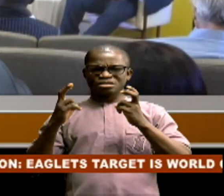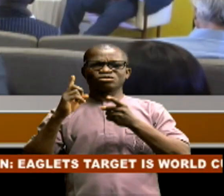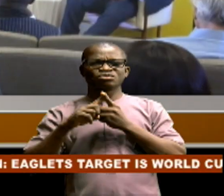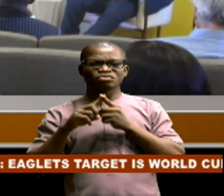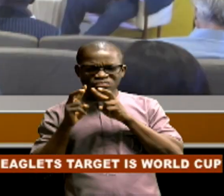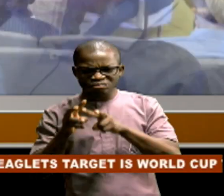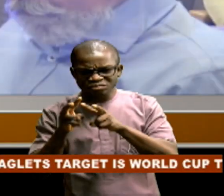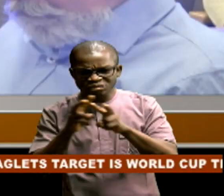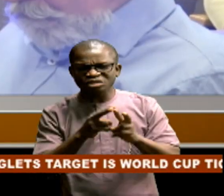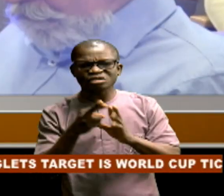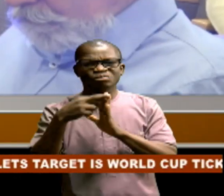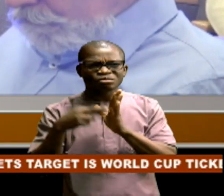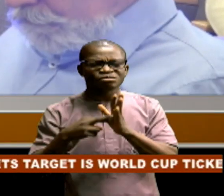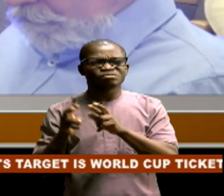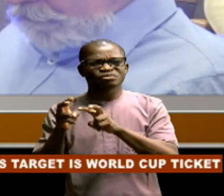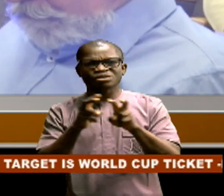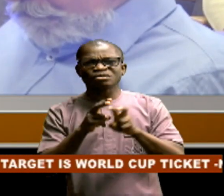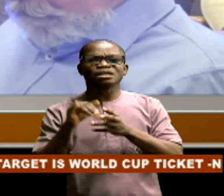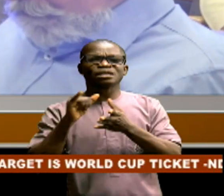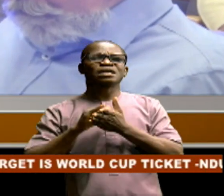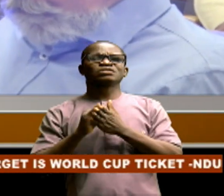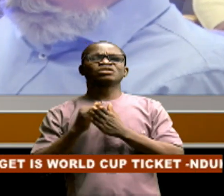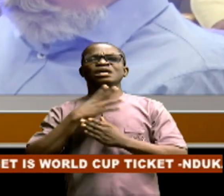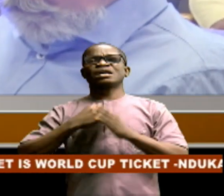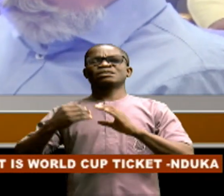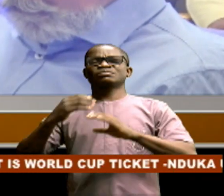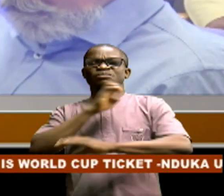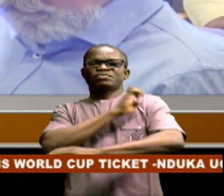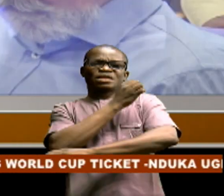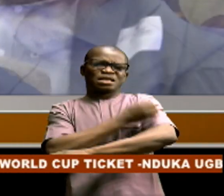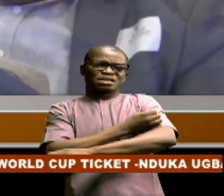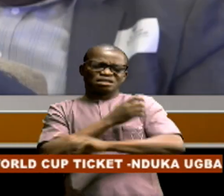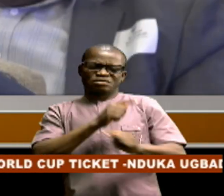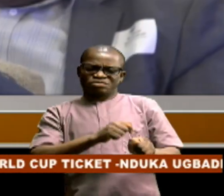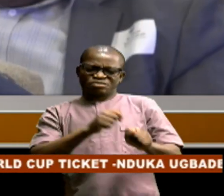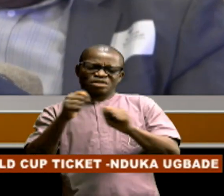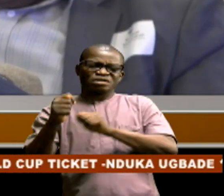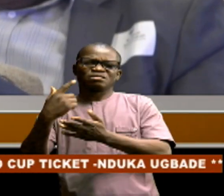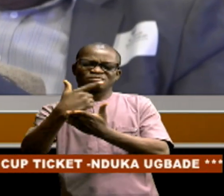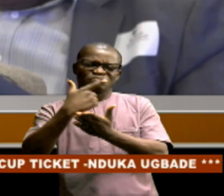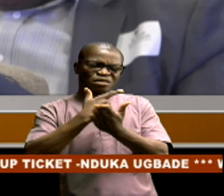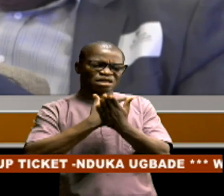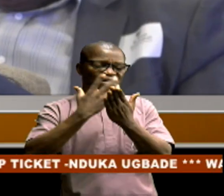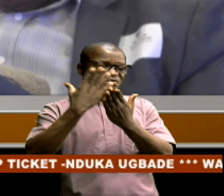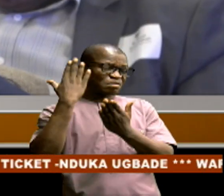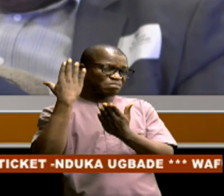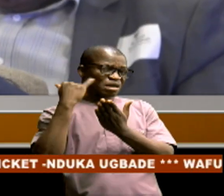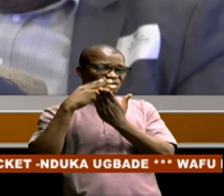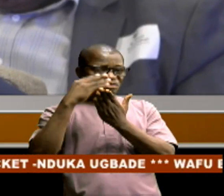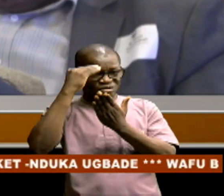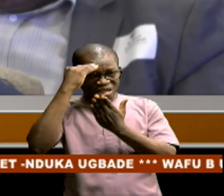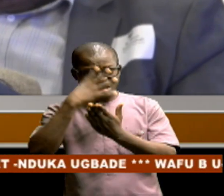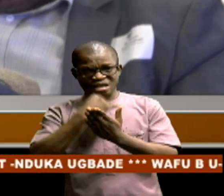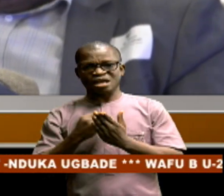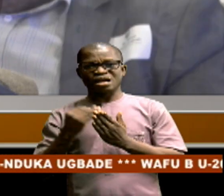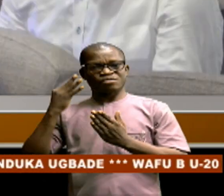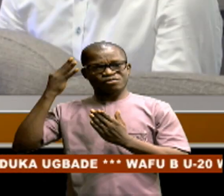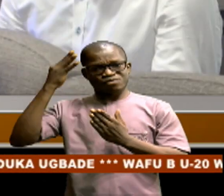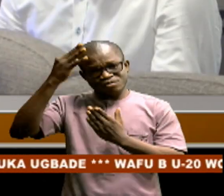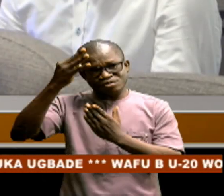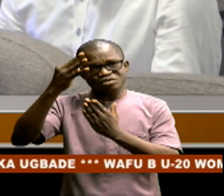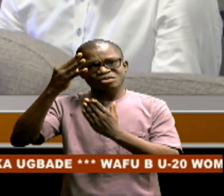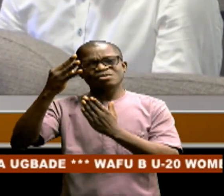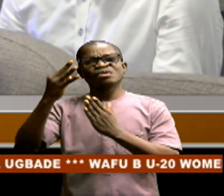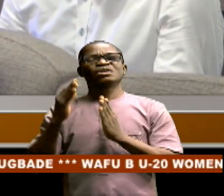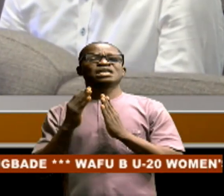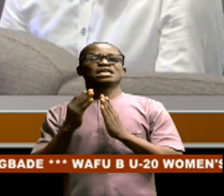in the era of economic turbulence and the energy transition, lessons from the past and a guide for the future. The